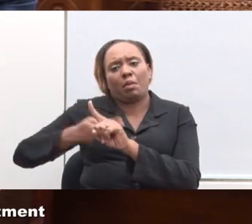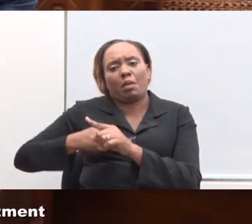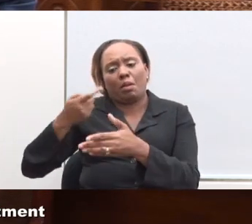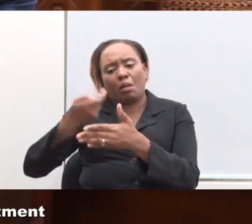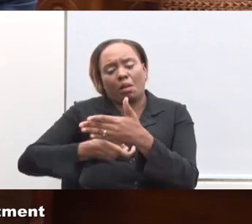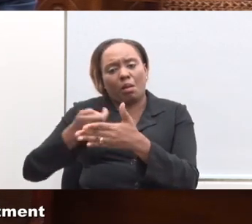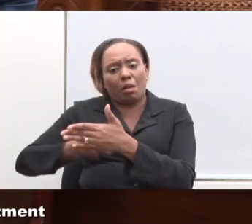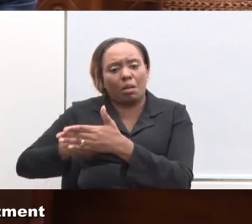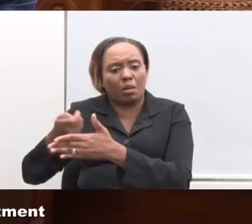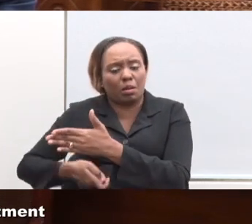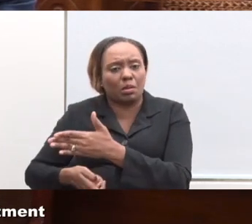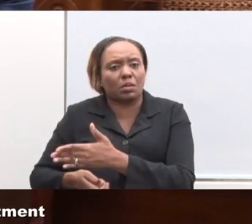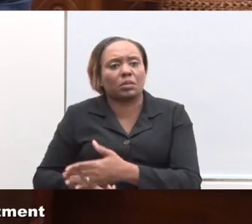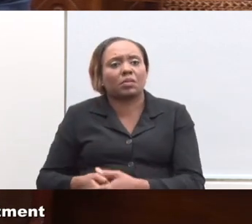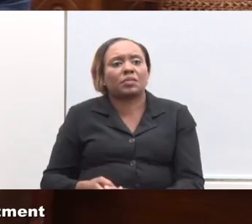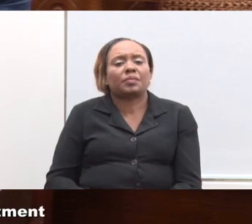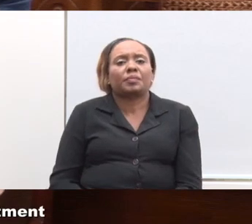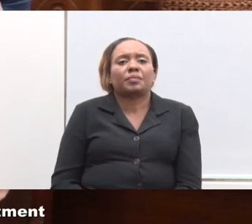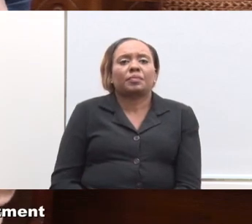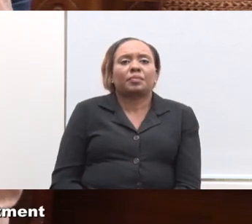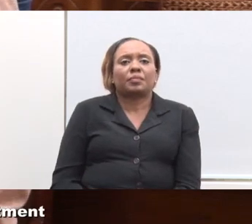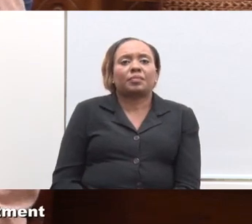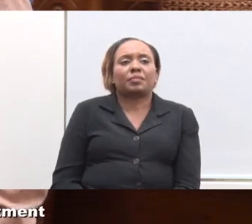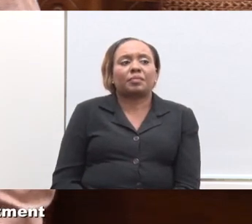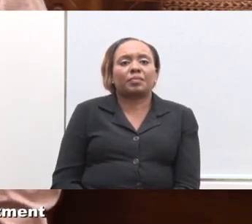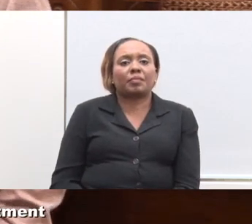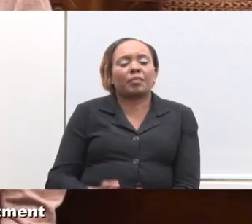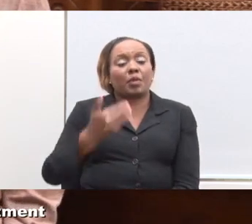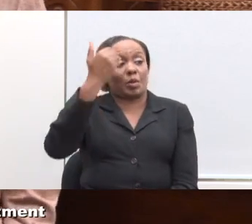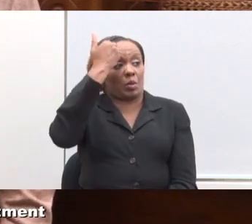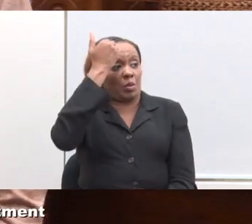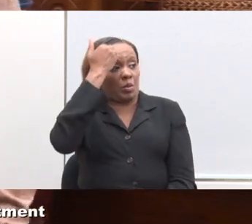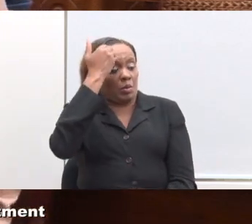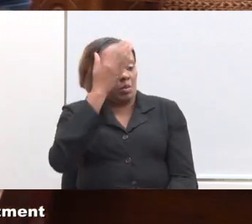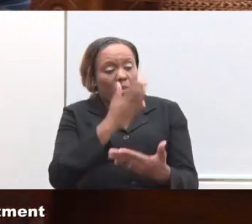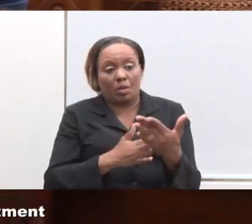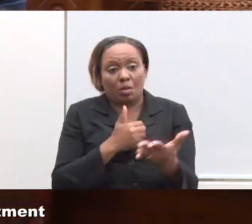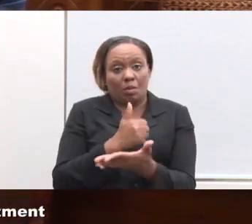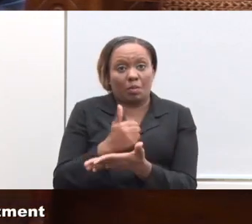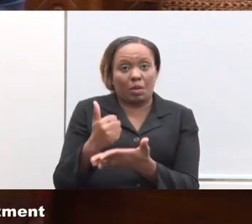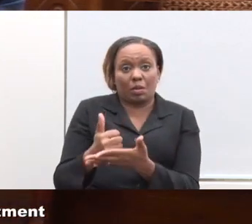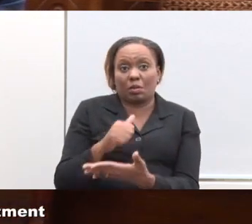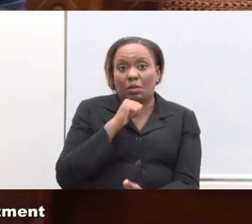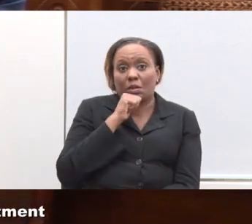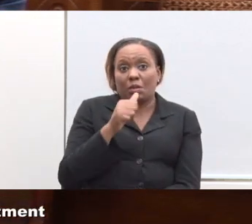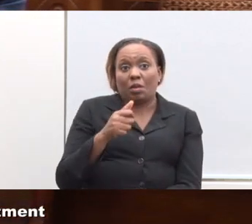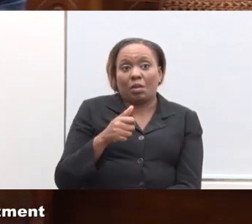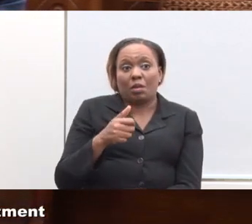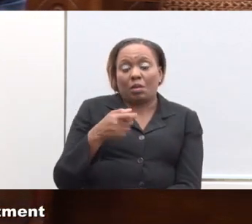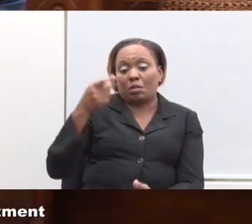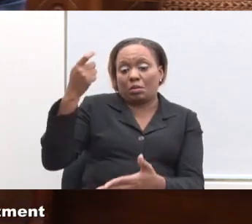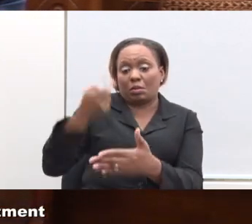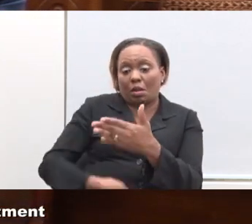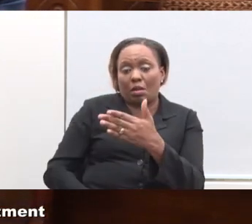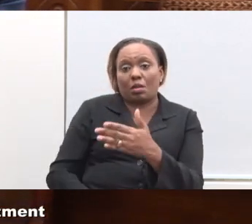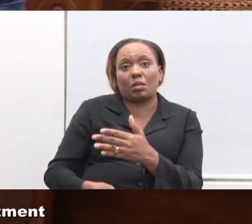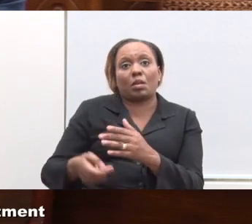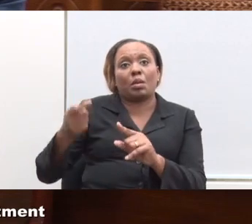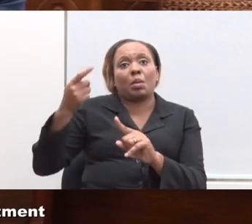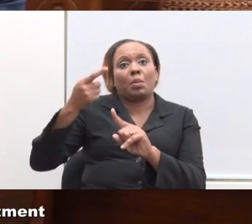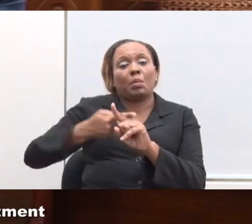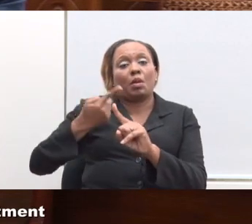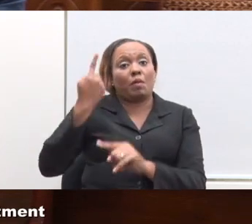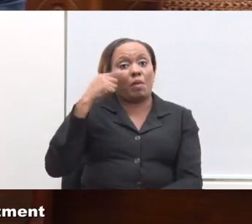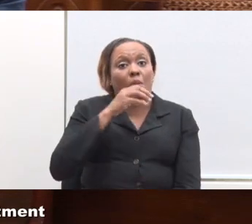result, in addition, while I'm aware that some banks currently do not charge a monthly service for fees to